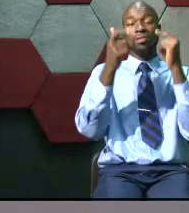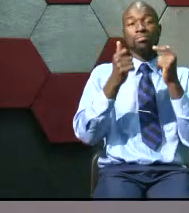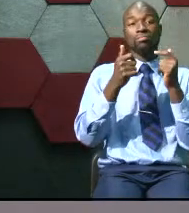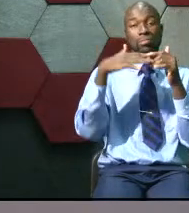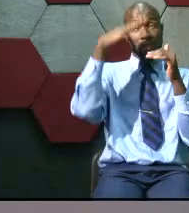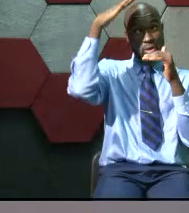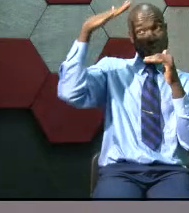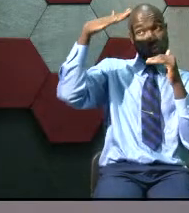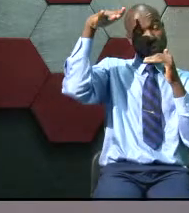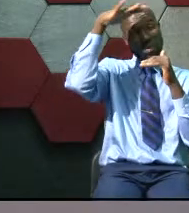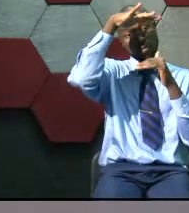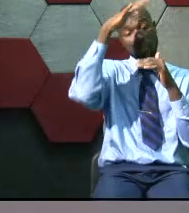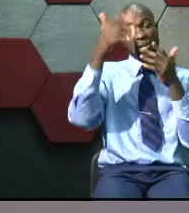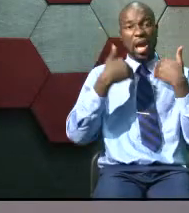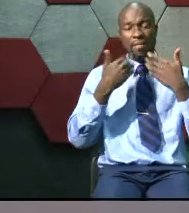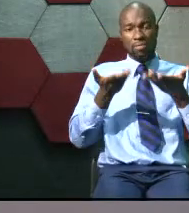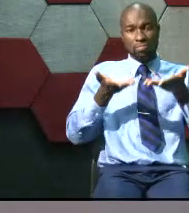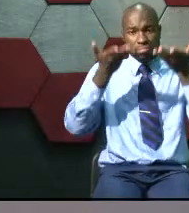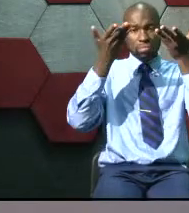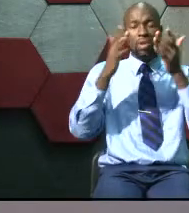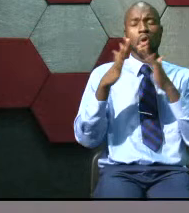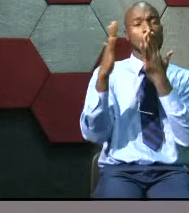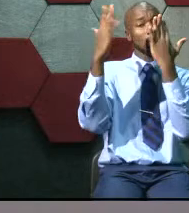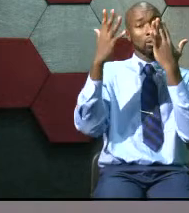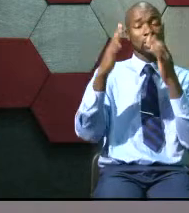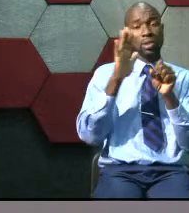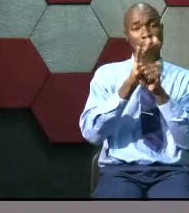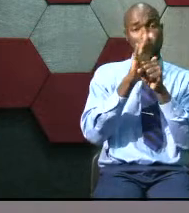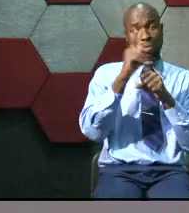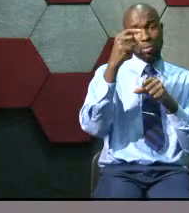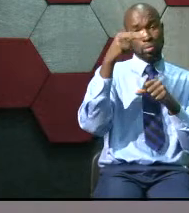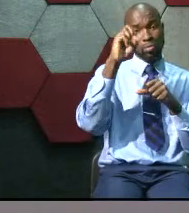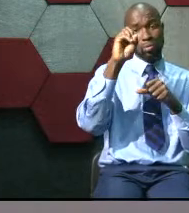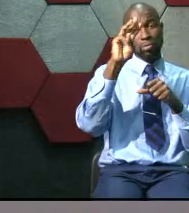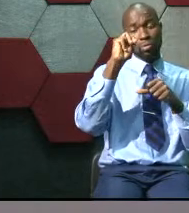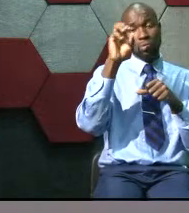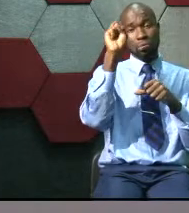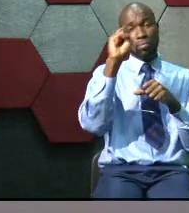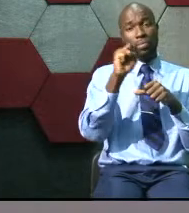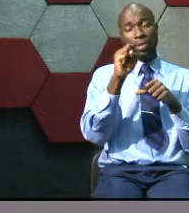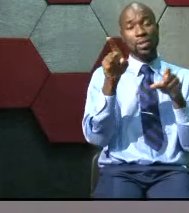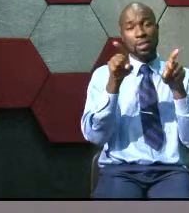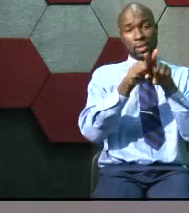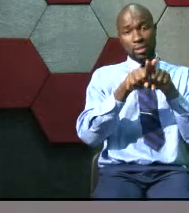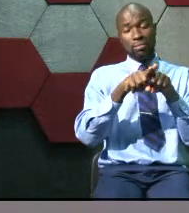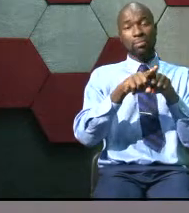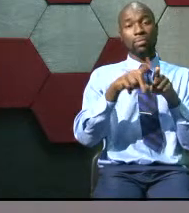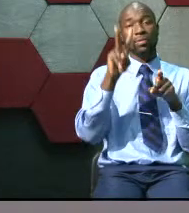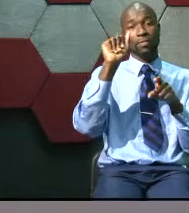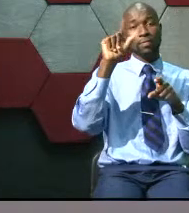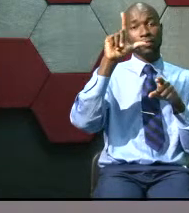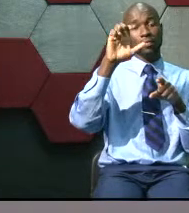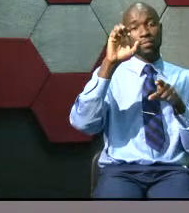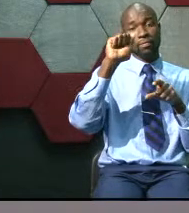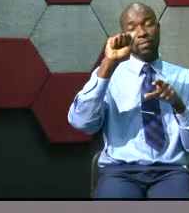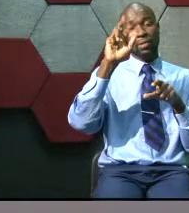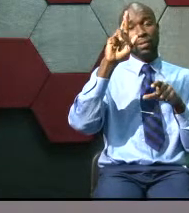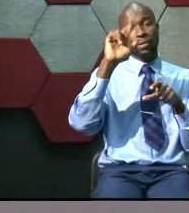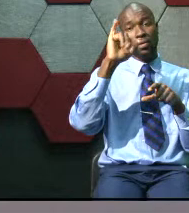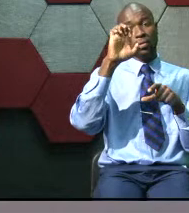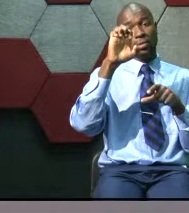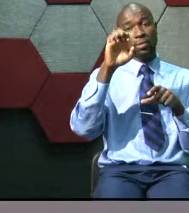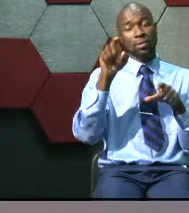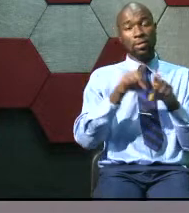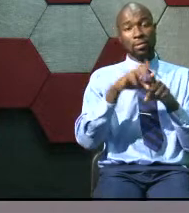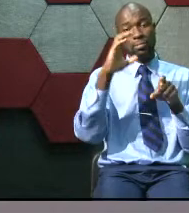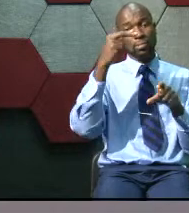the roof with our rounds of applause. Congratulations, Thomas, Churchill, as well as Valerie. And great work